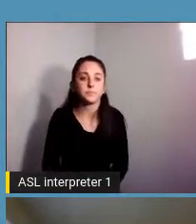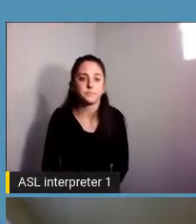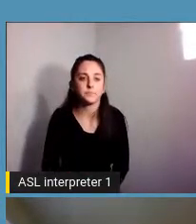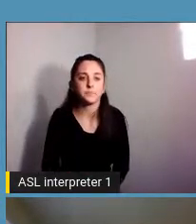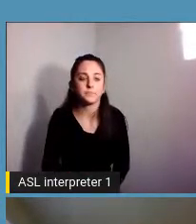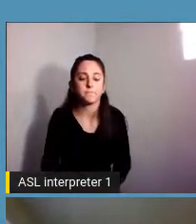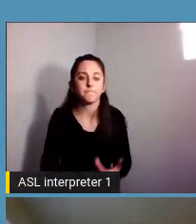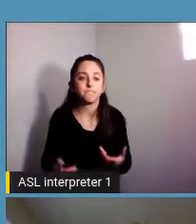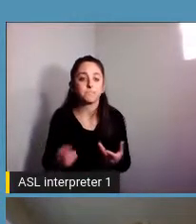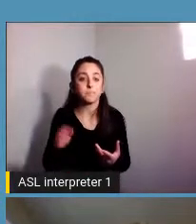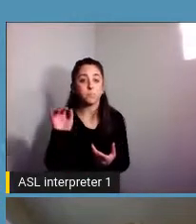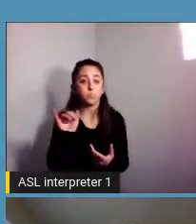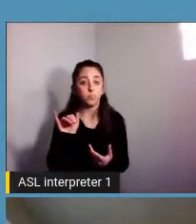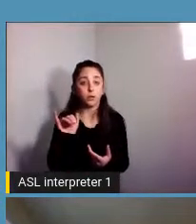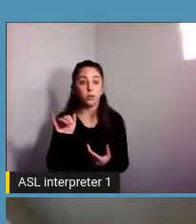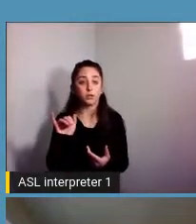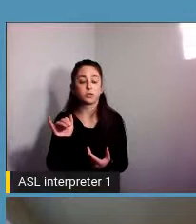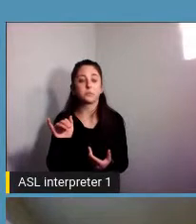I also would say